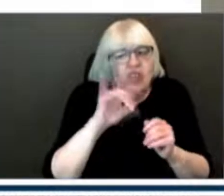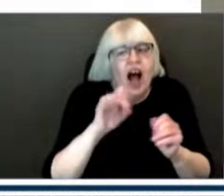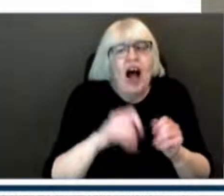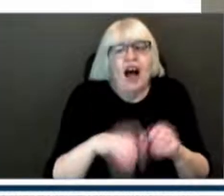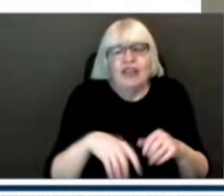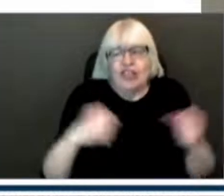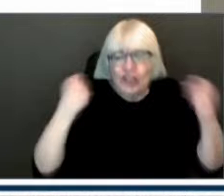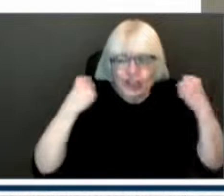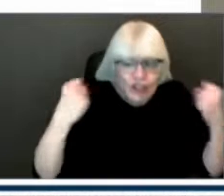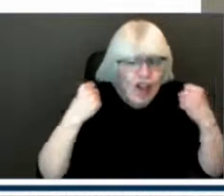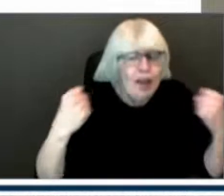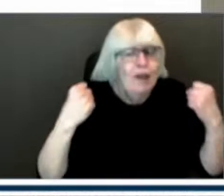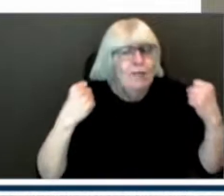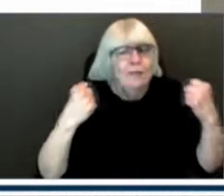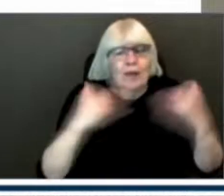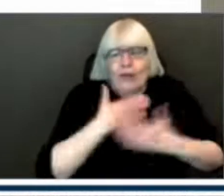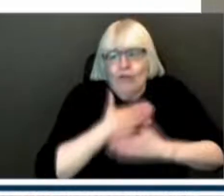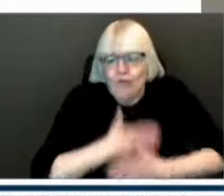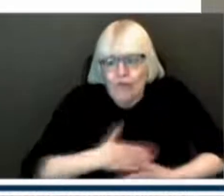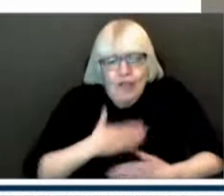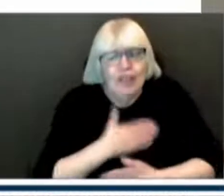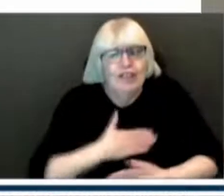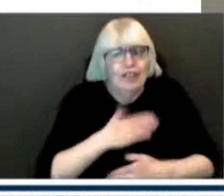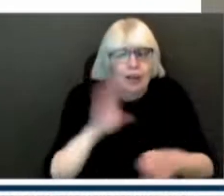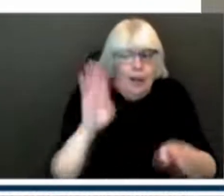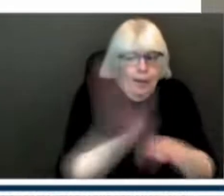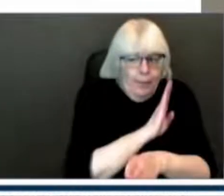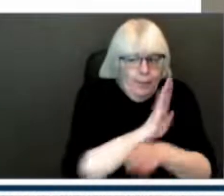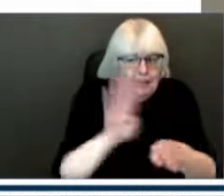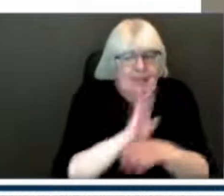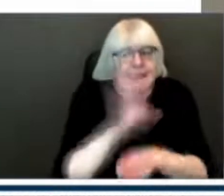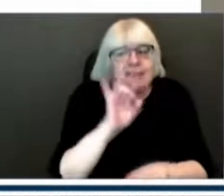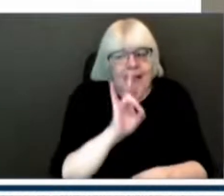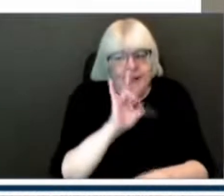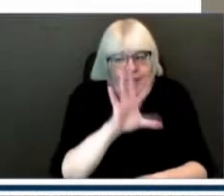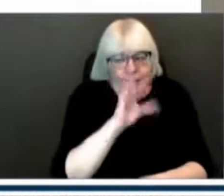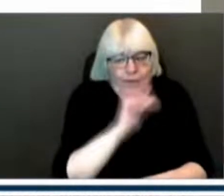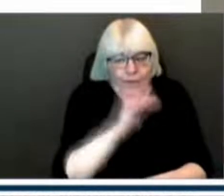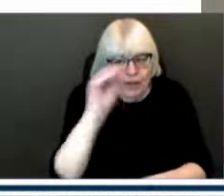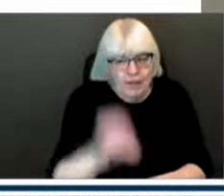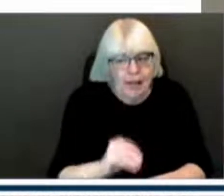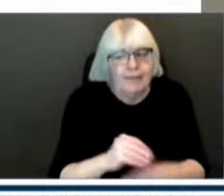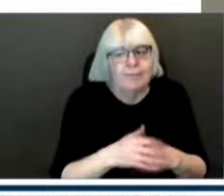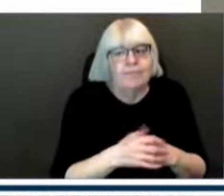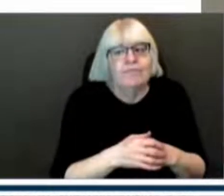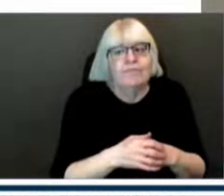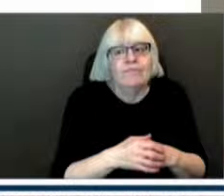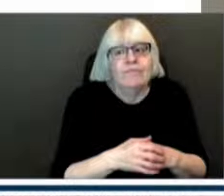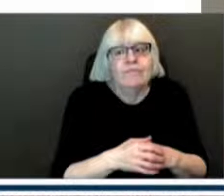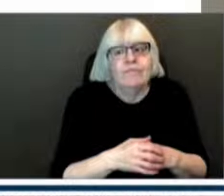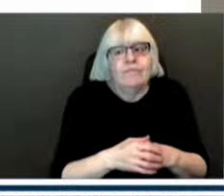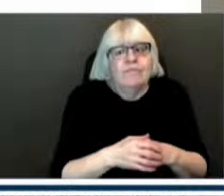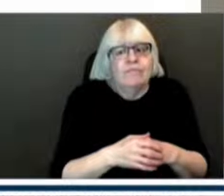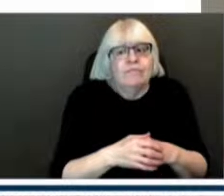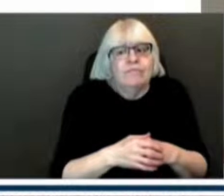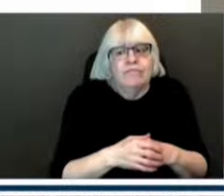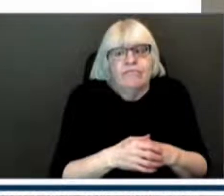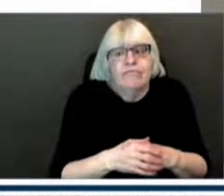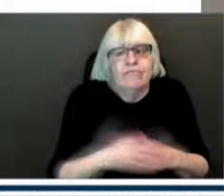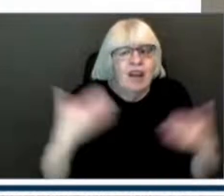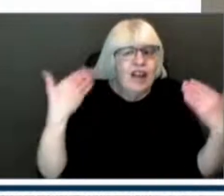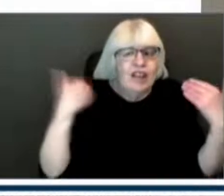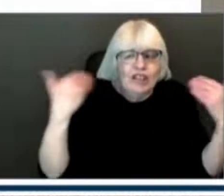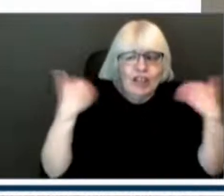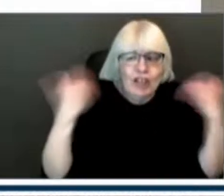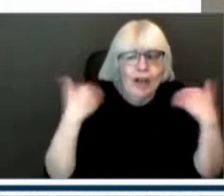can operate at 75% capacity. So this includes everything from gyms and arenas to libraries and museums to dance